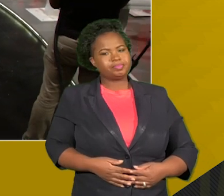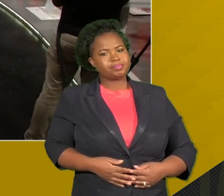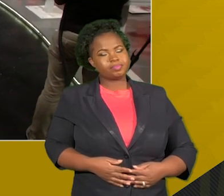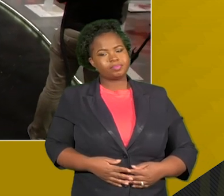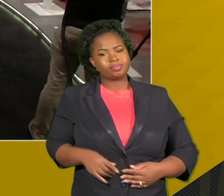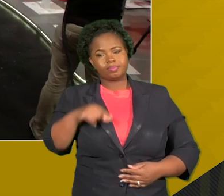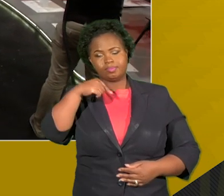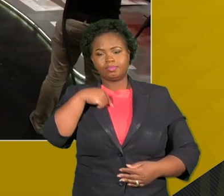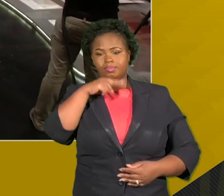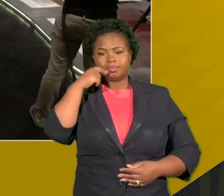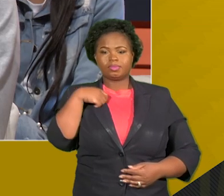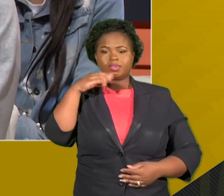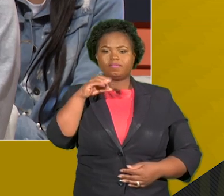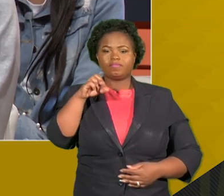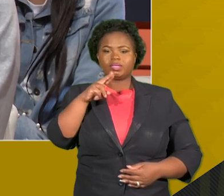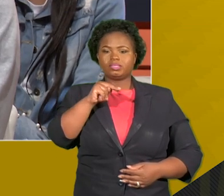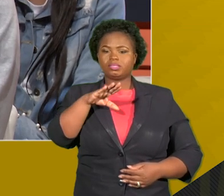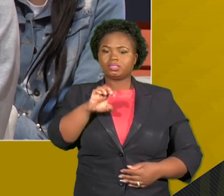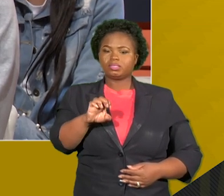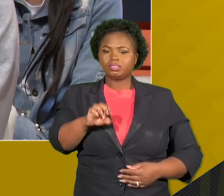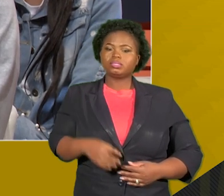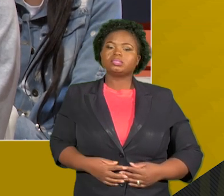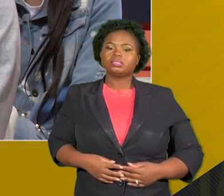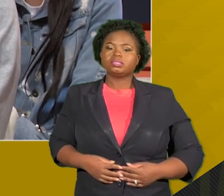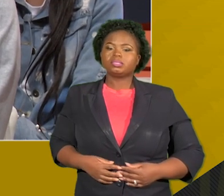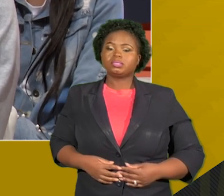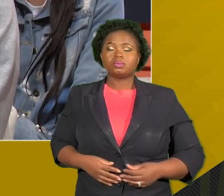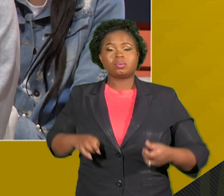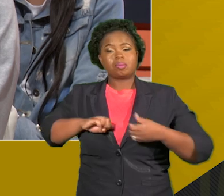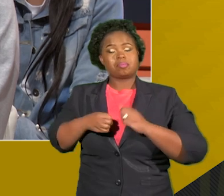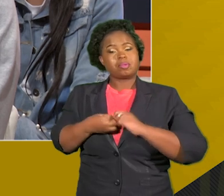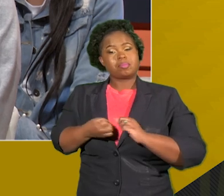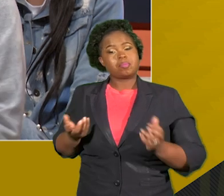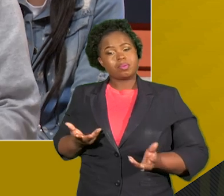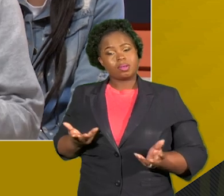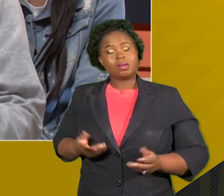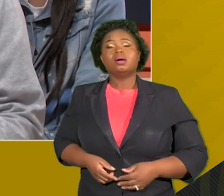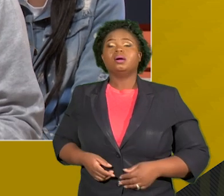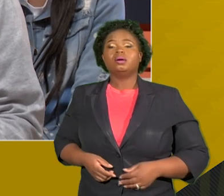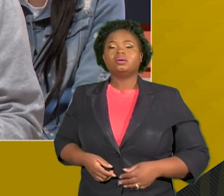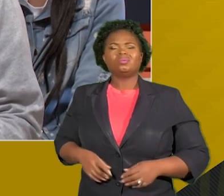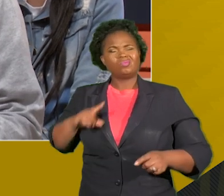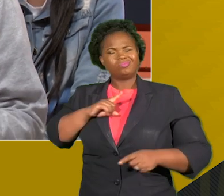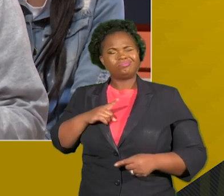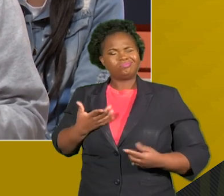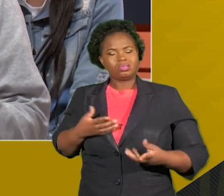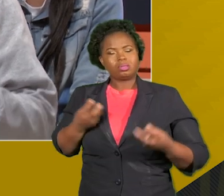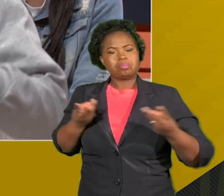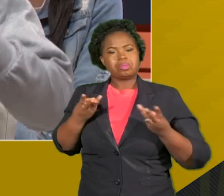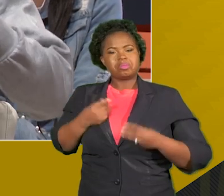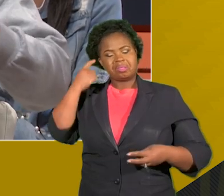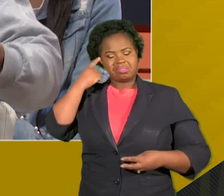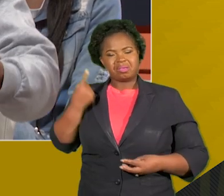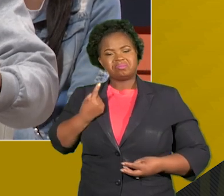Frans Abuang from Atrezul Mutugwa. The challenge LNT think Kore people are not doing out of heart. And the other thing